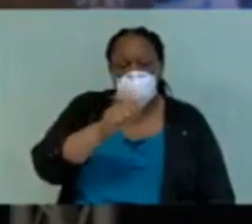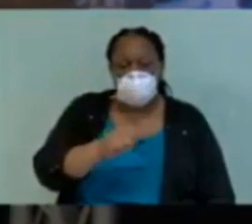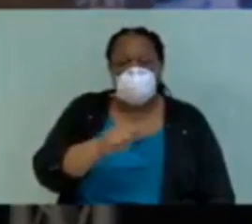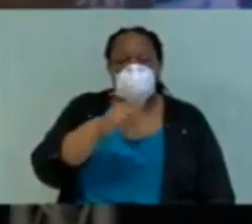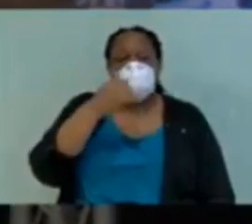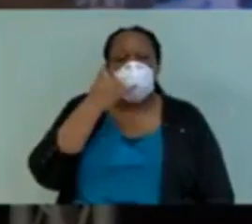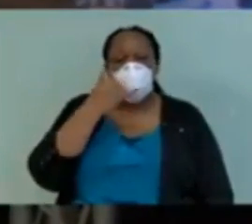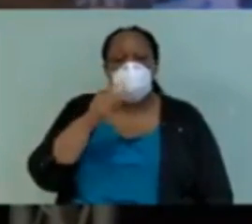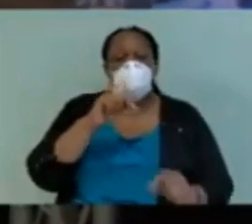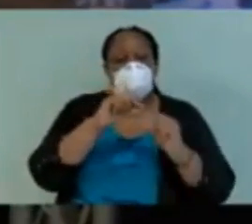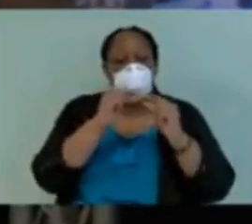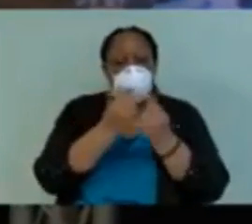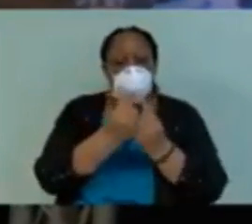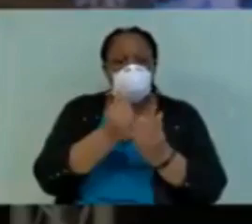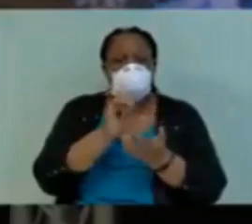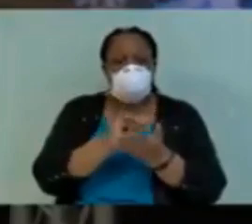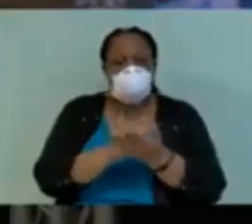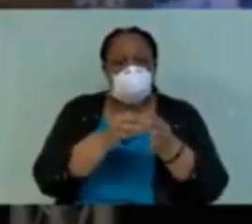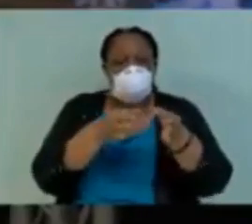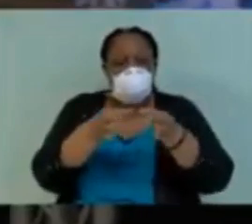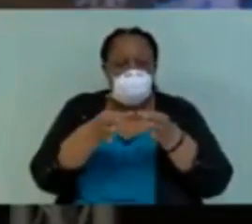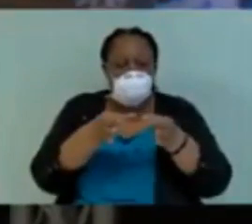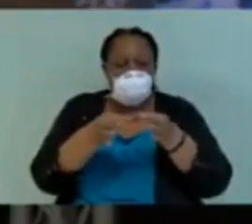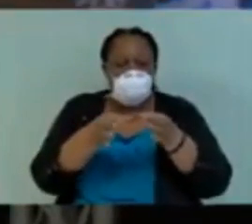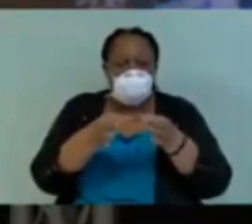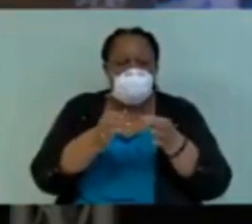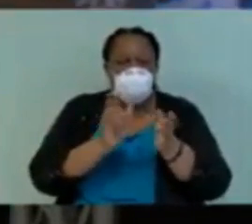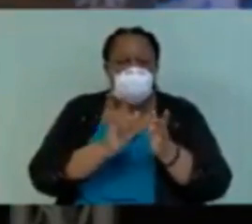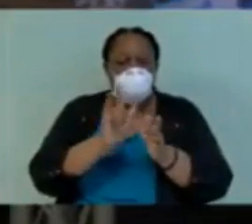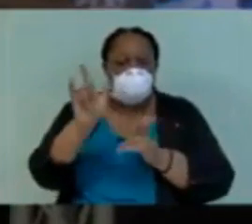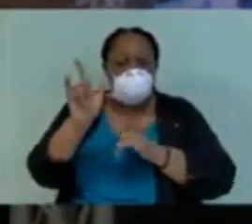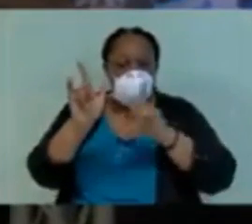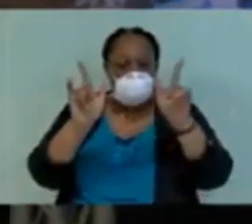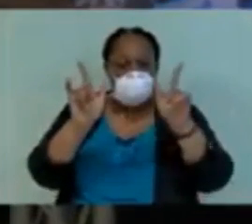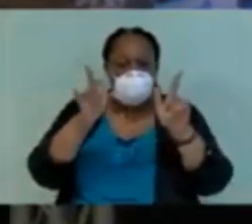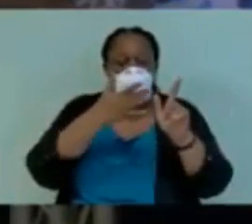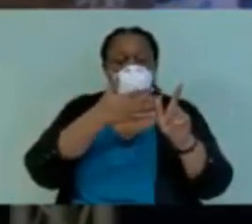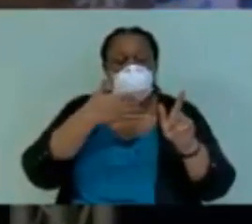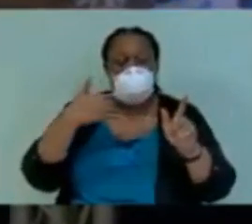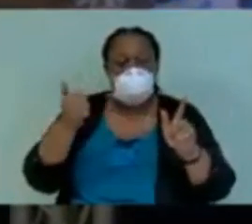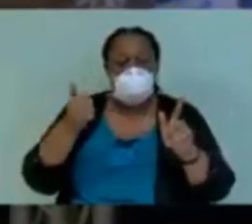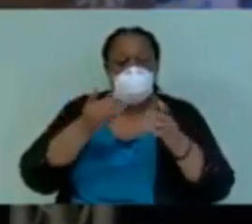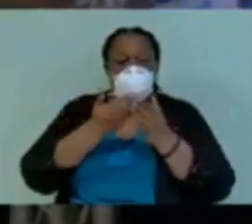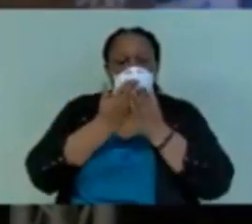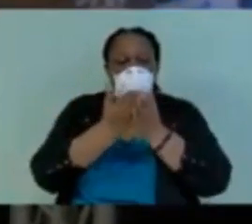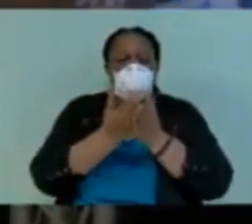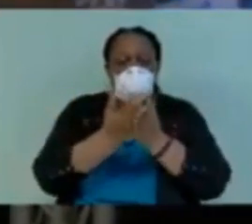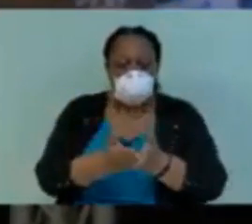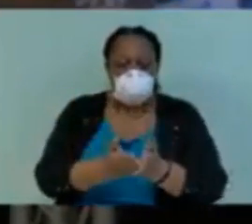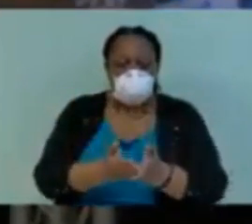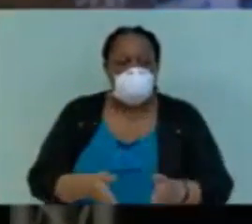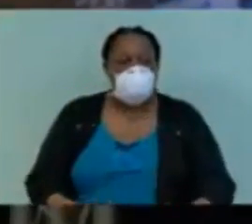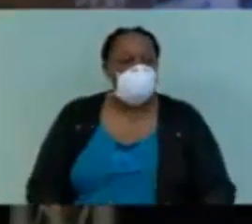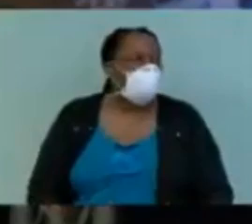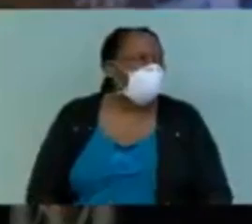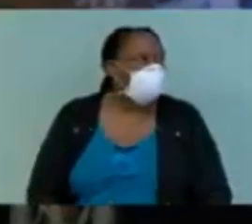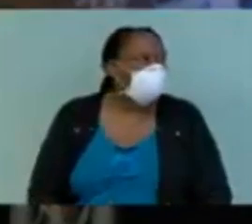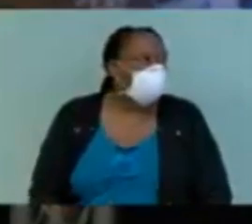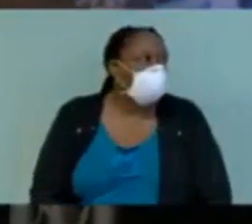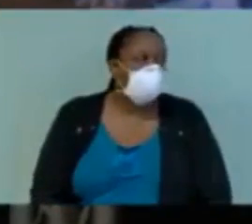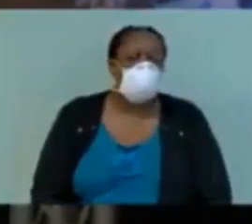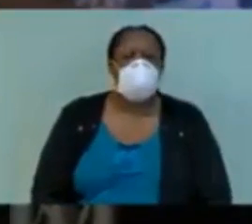its importance has not diminished. And the institution is committed to